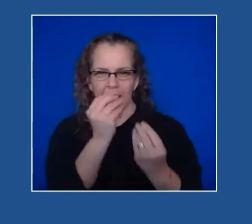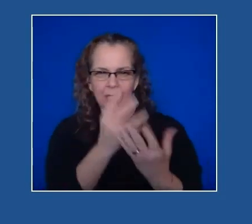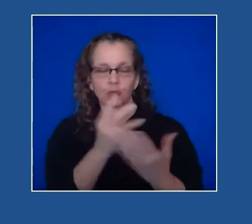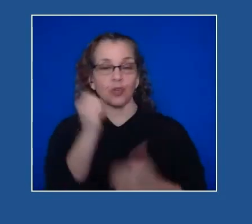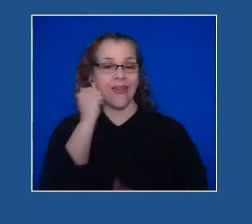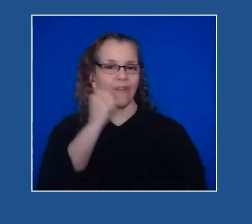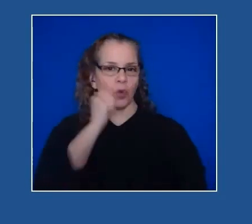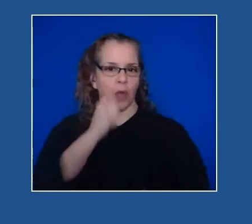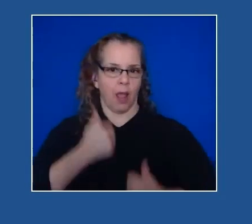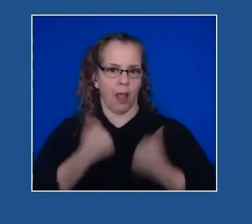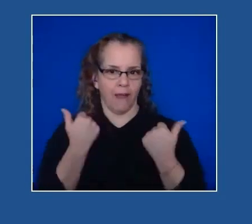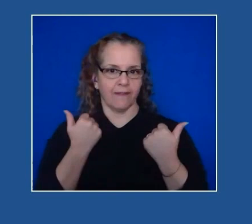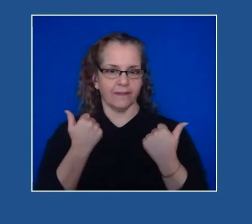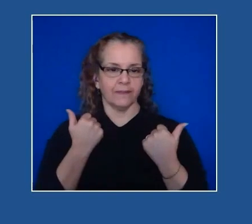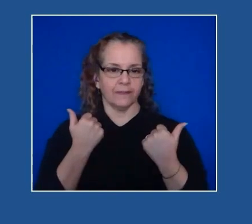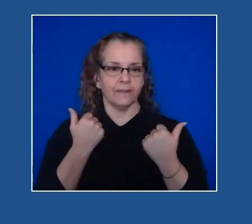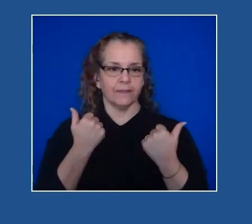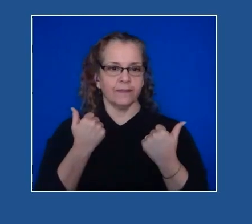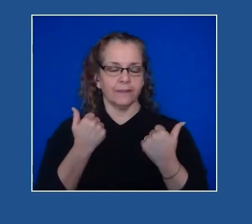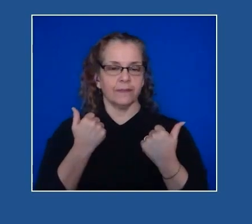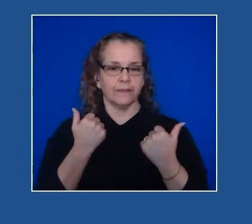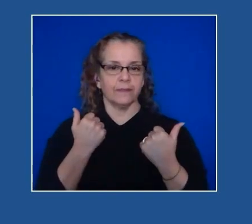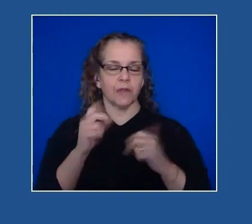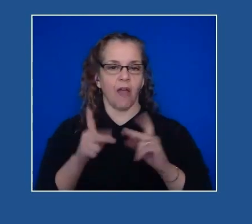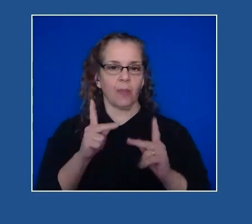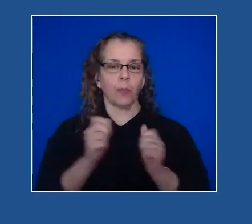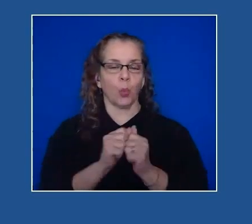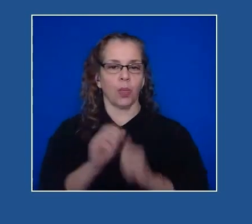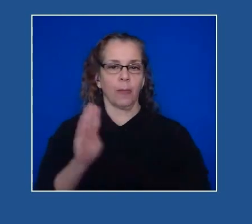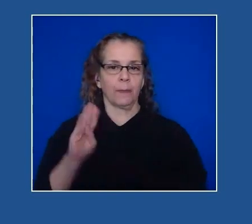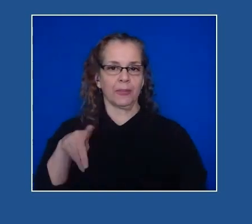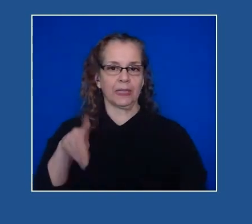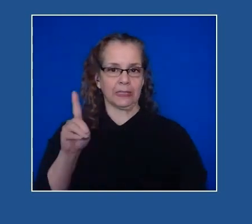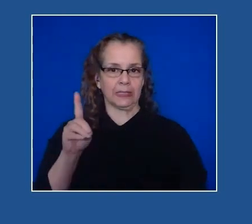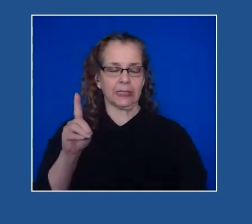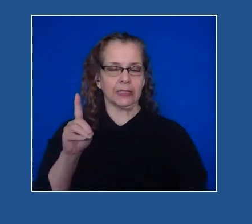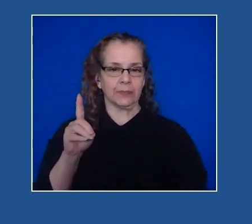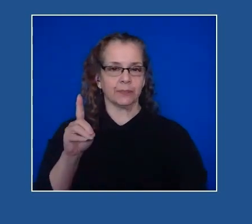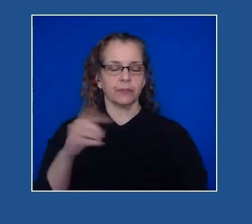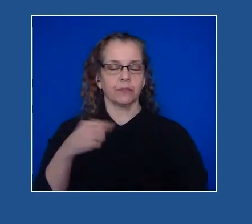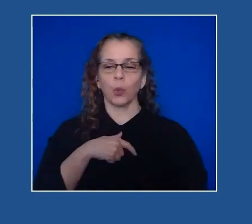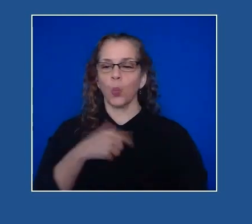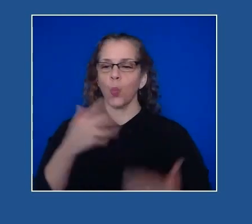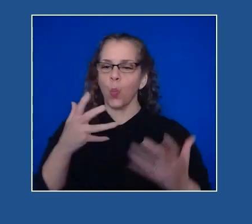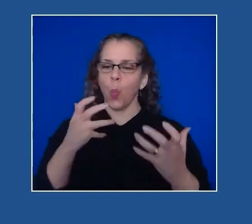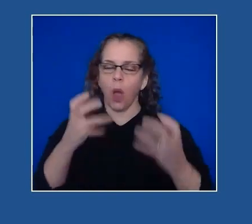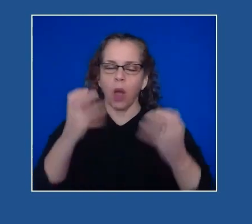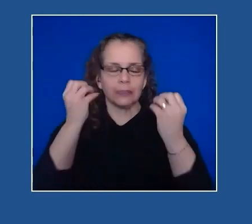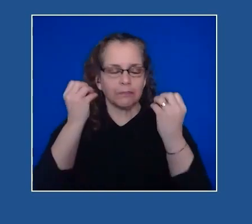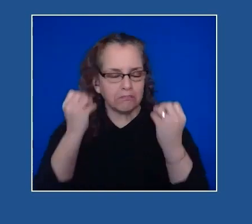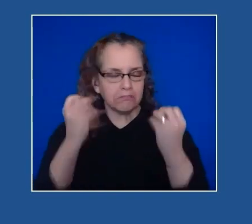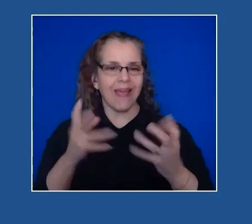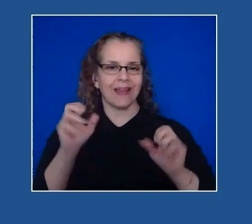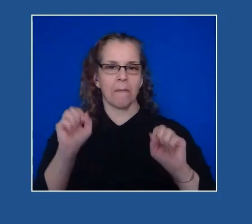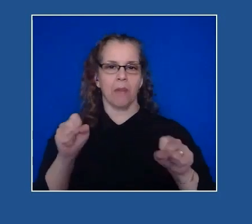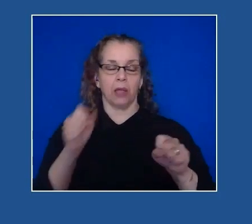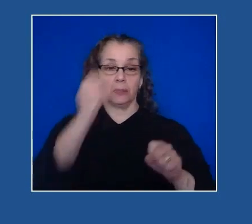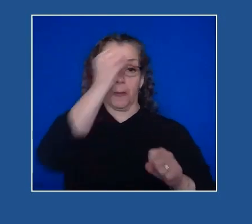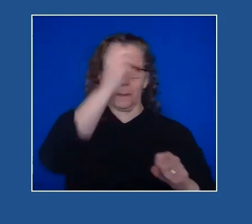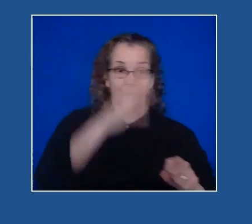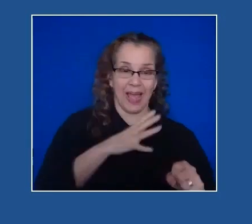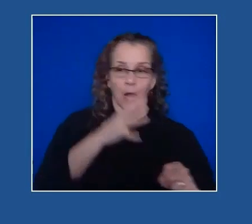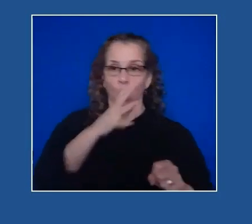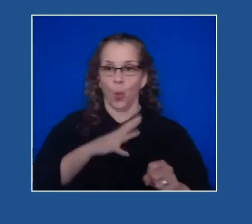life of people with BPD. We want as many men as women. We are working on